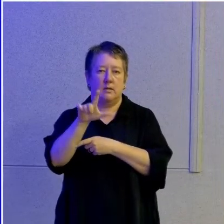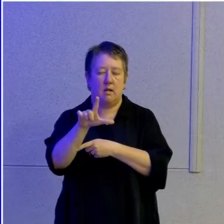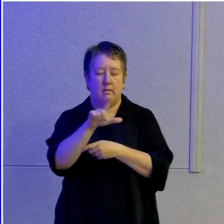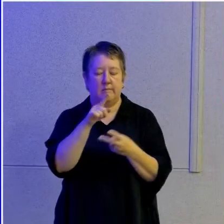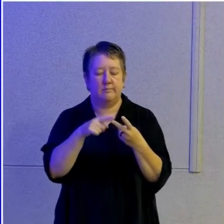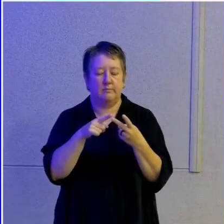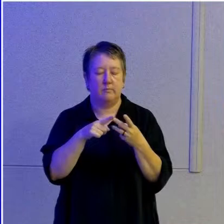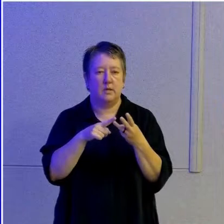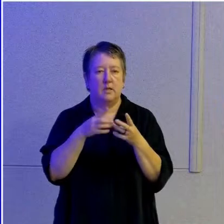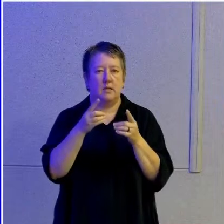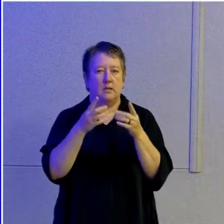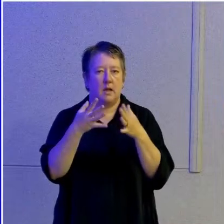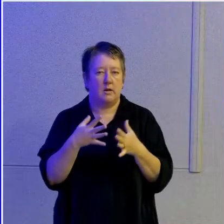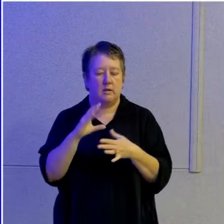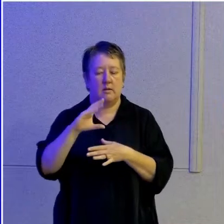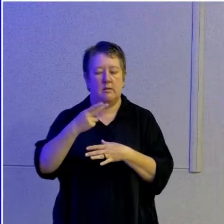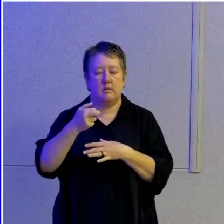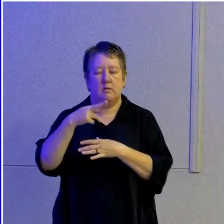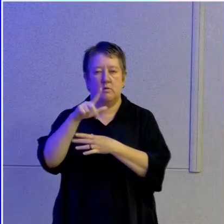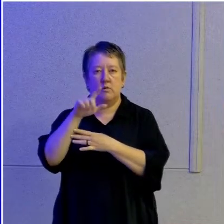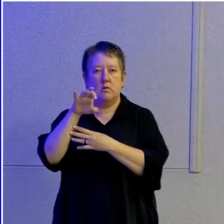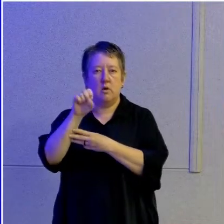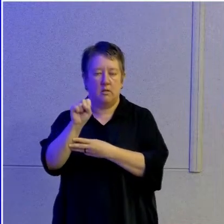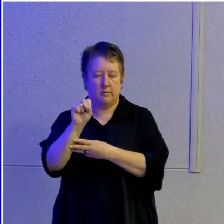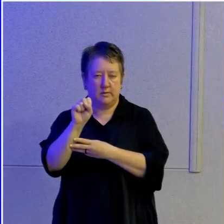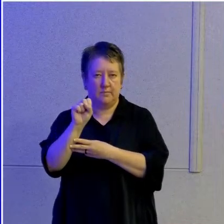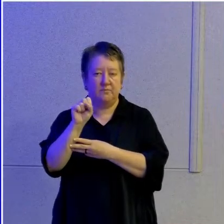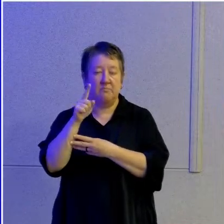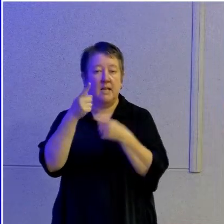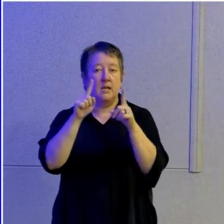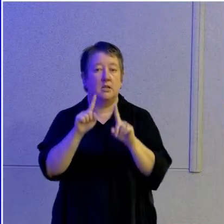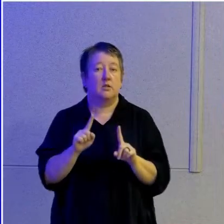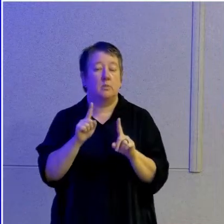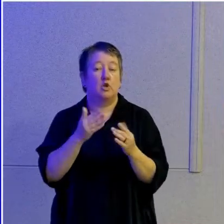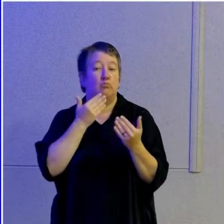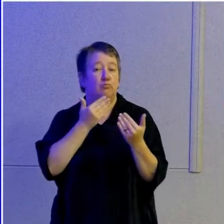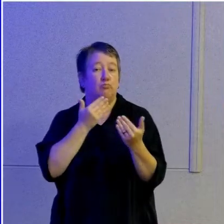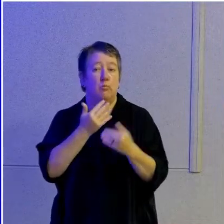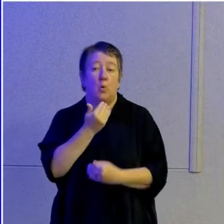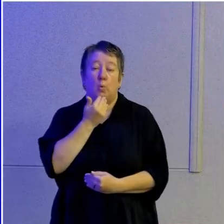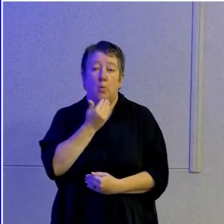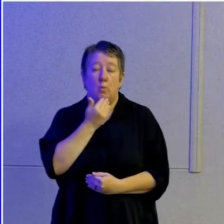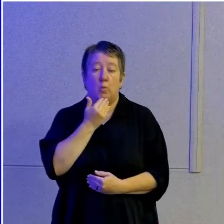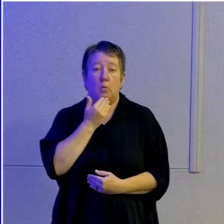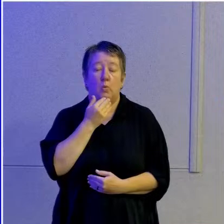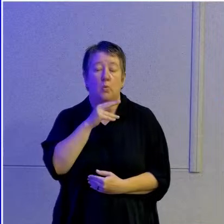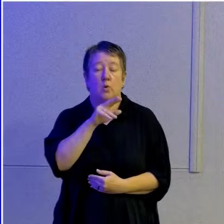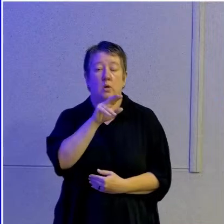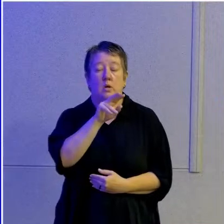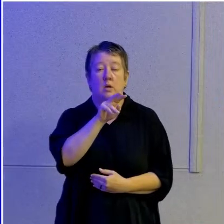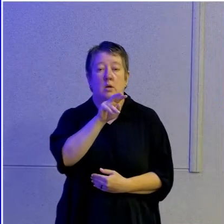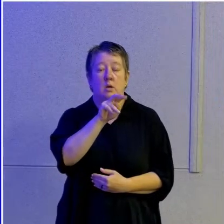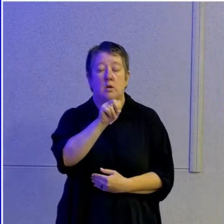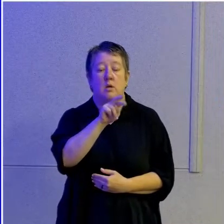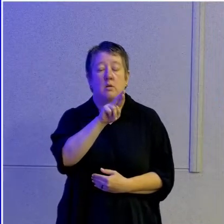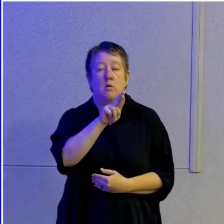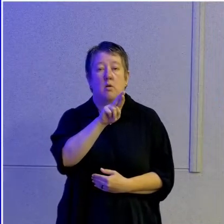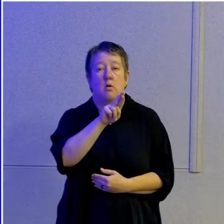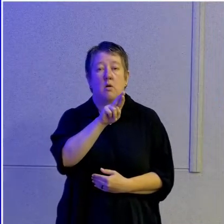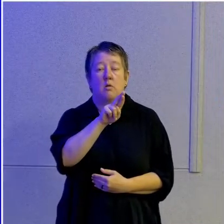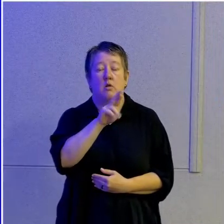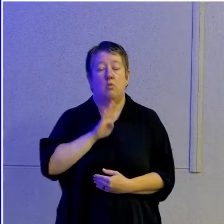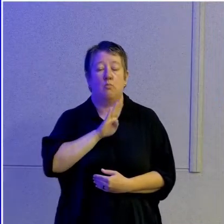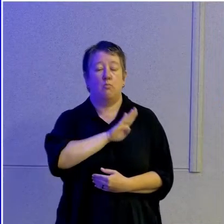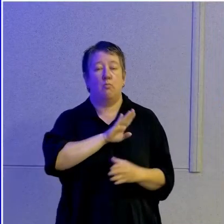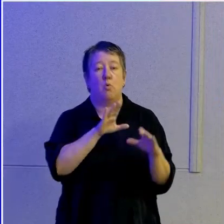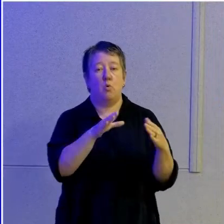Director Charles Mkonoto. A special word of thanks goes to the Chairperson of the NRF Board,